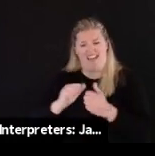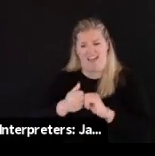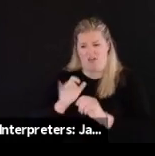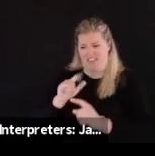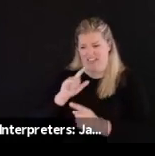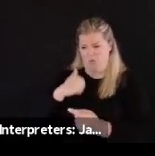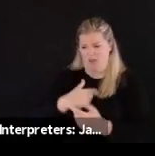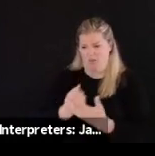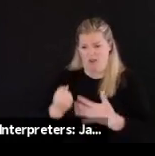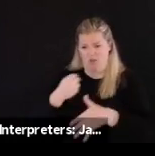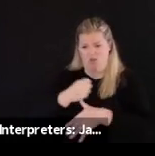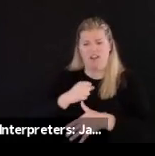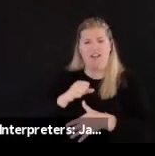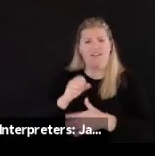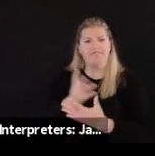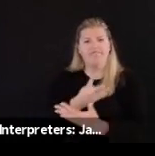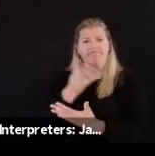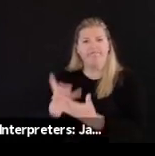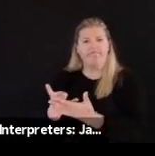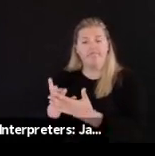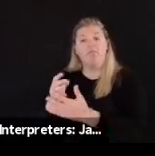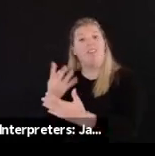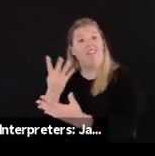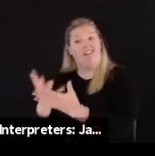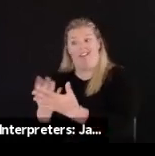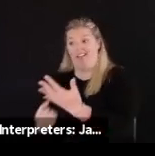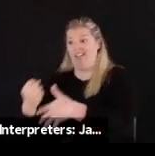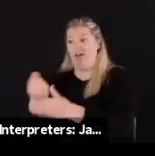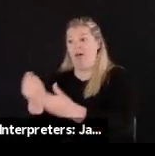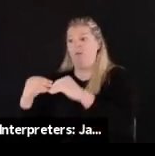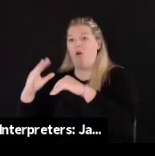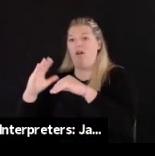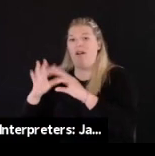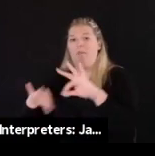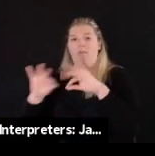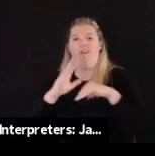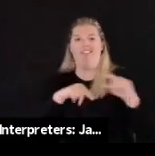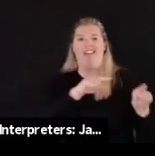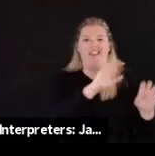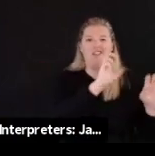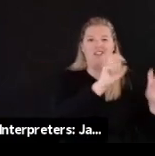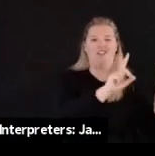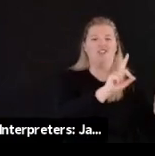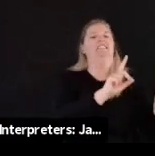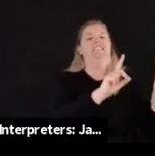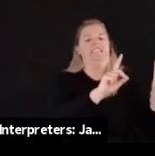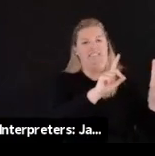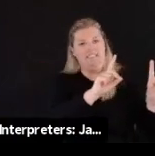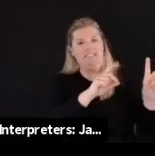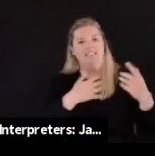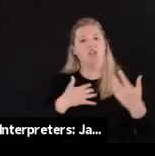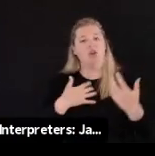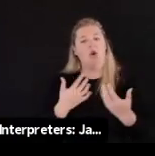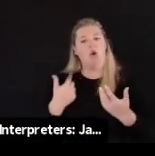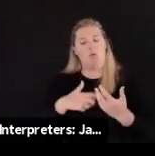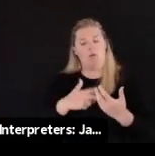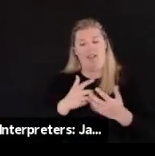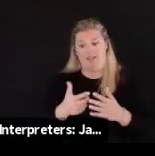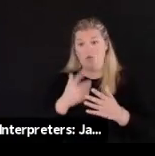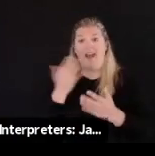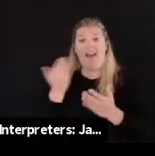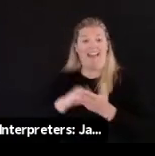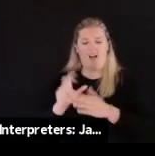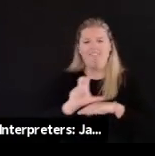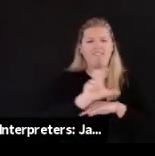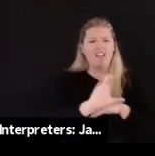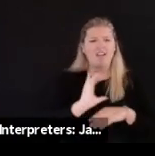prioritized incarceration over education. So what can we do to go back to the tenets of seeing our children, investing in our children? And I'll talk